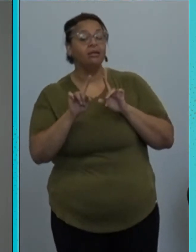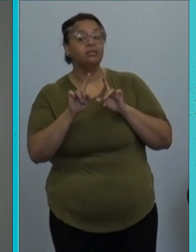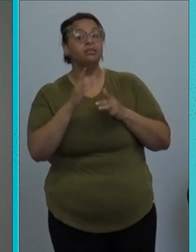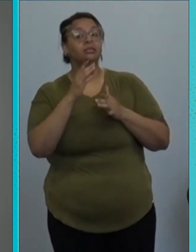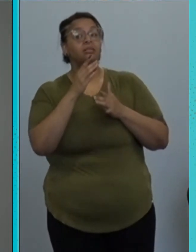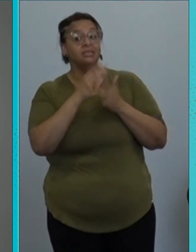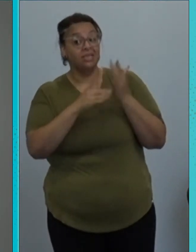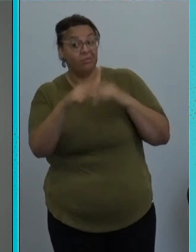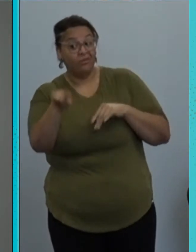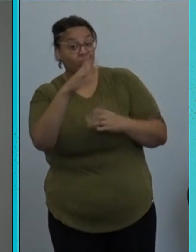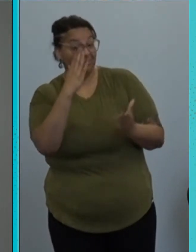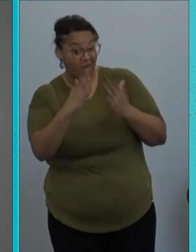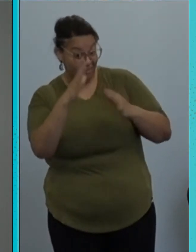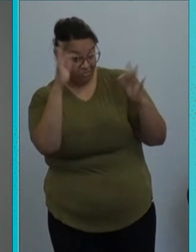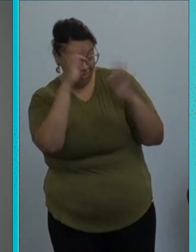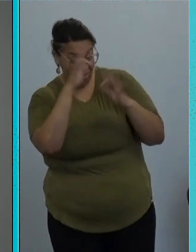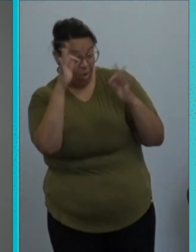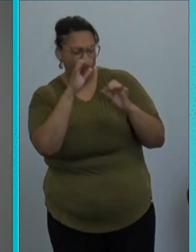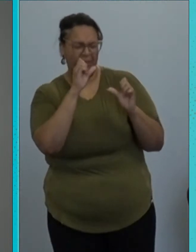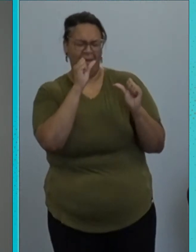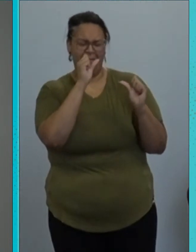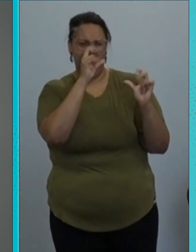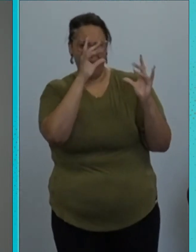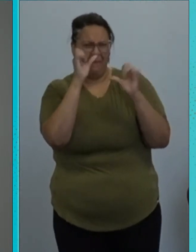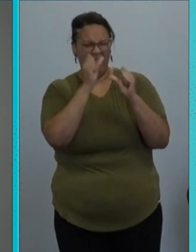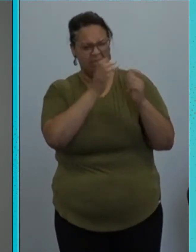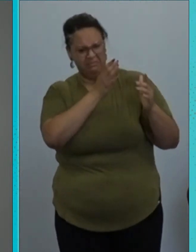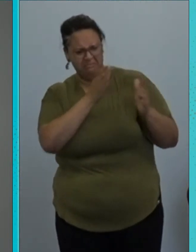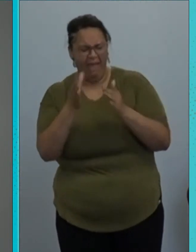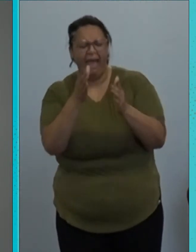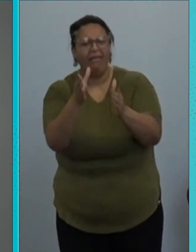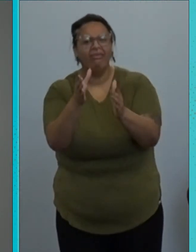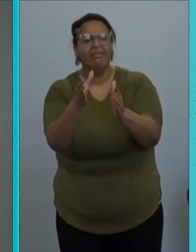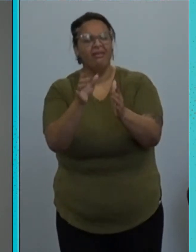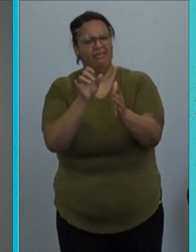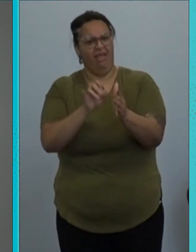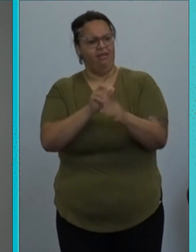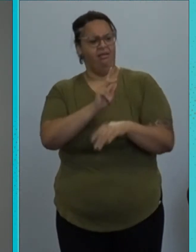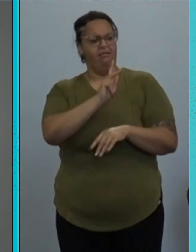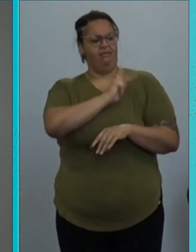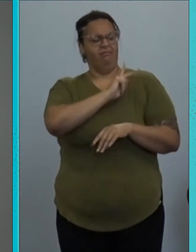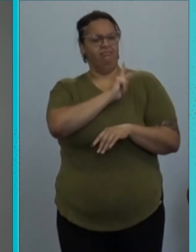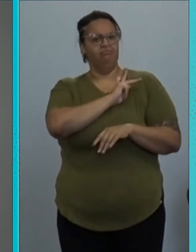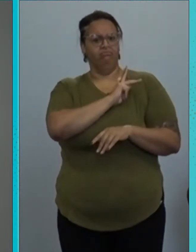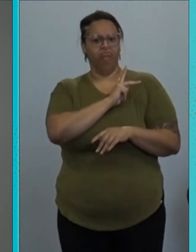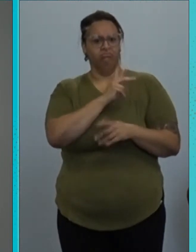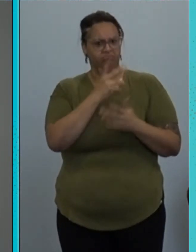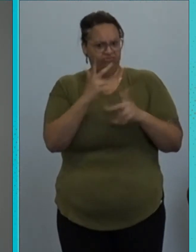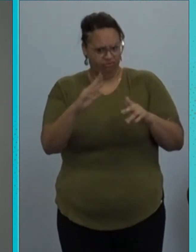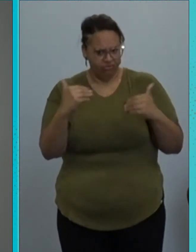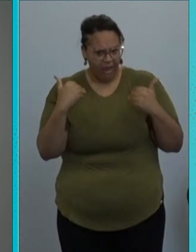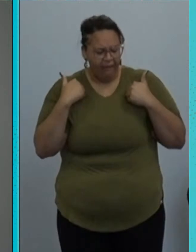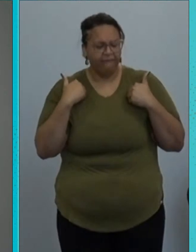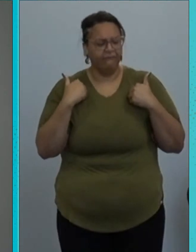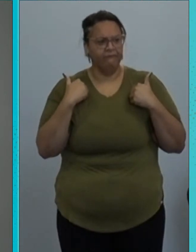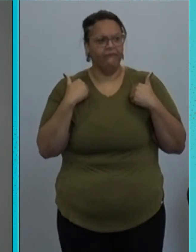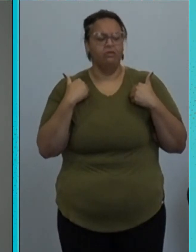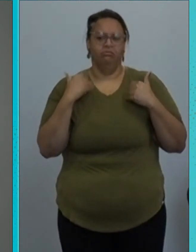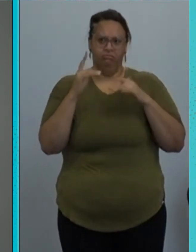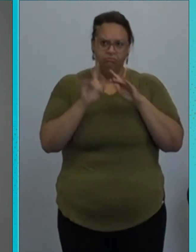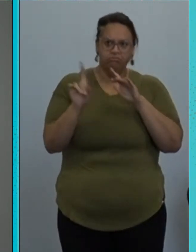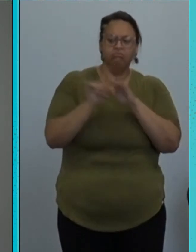know the incredible path that Cave had in coming